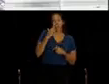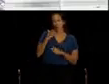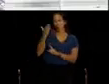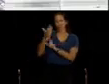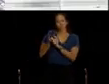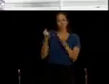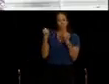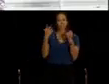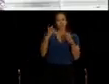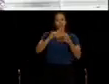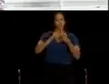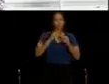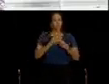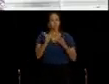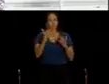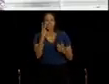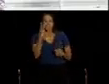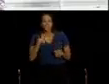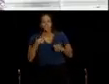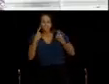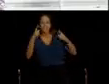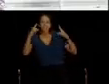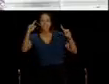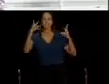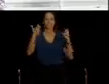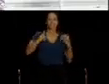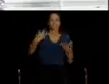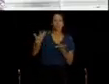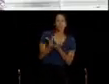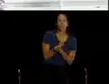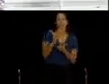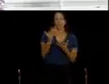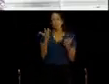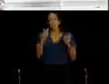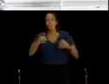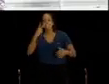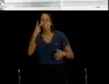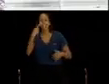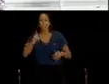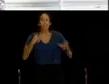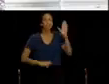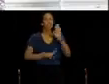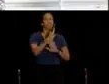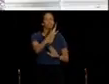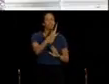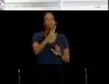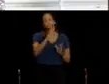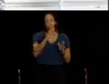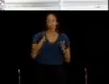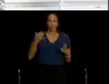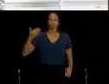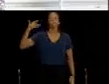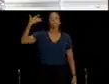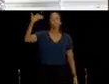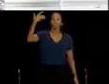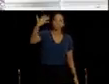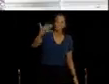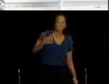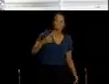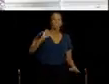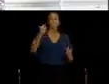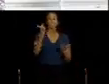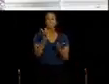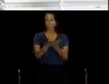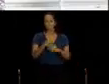succeed and wanted me to win. And then came college graduation. Now, I graduated with a degree